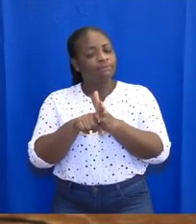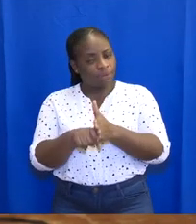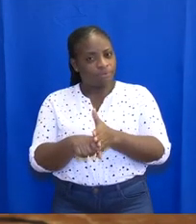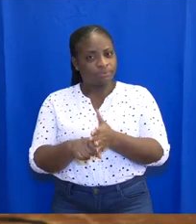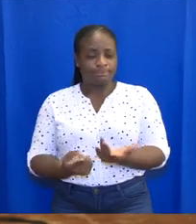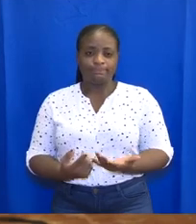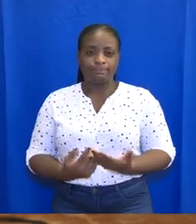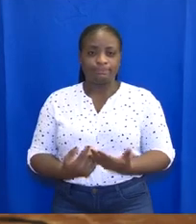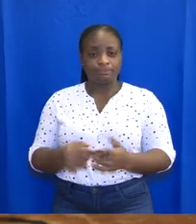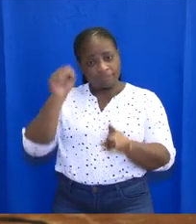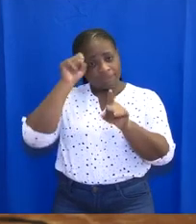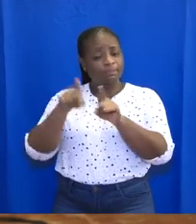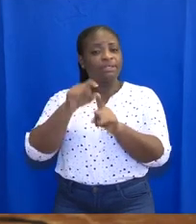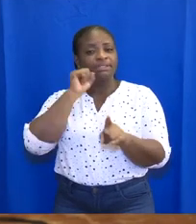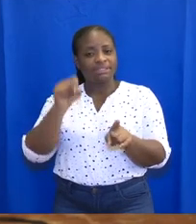Thank you.